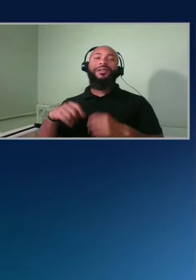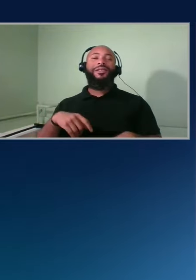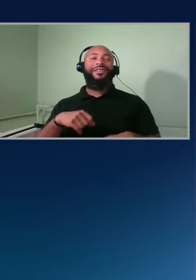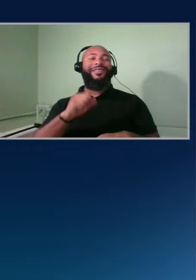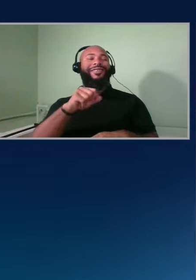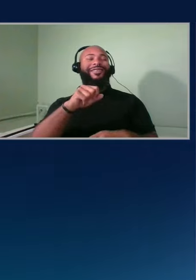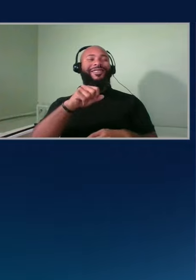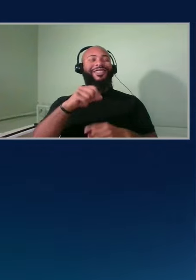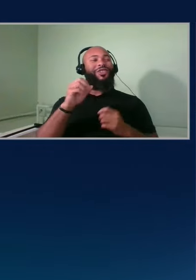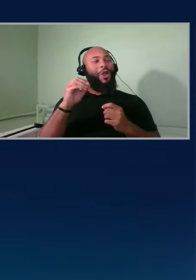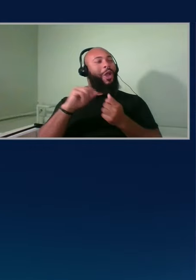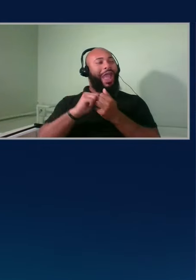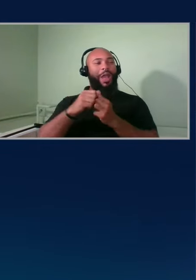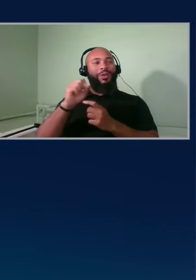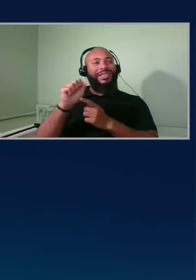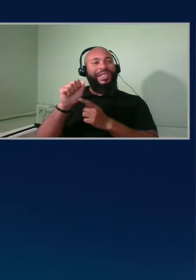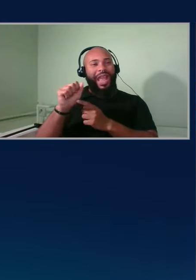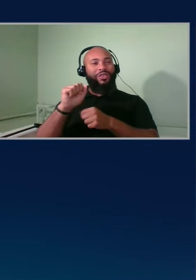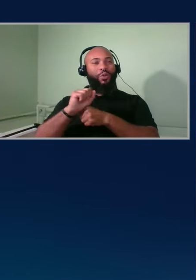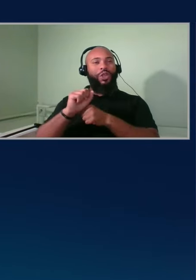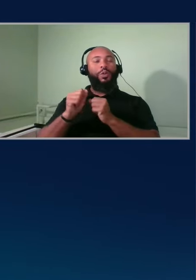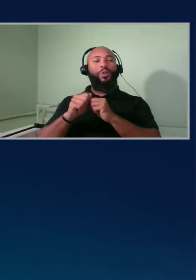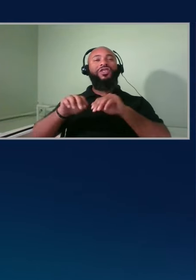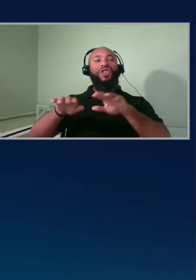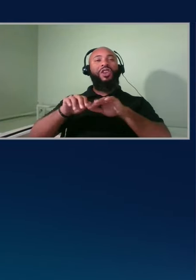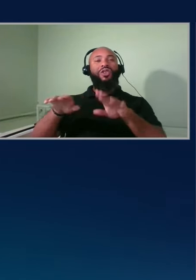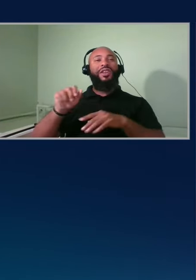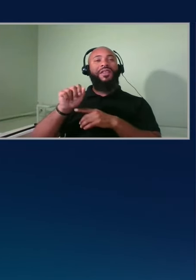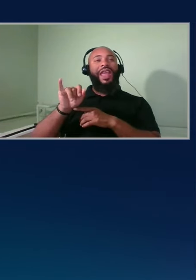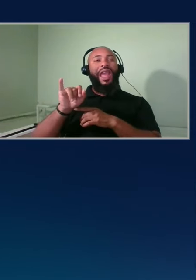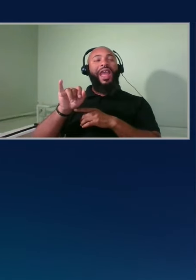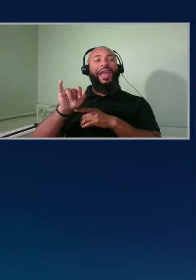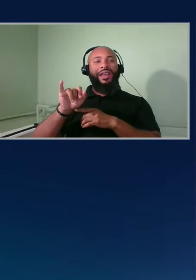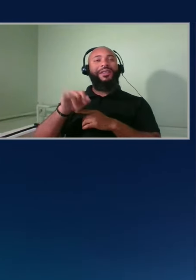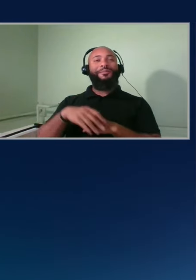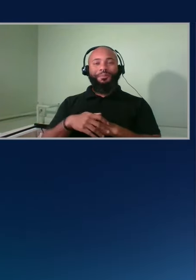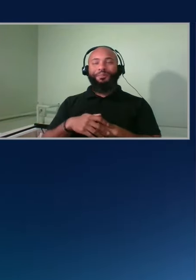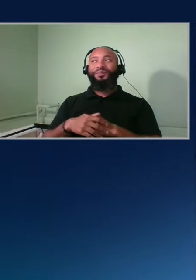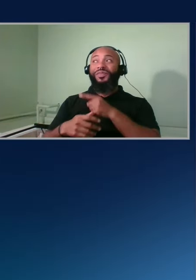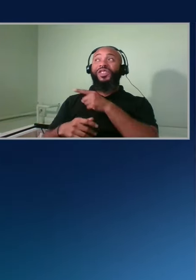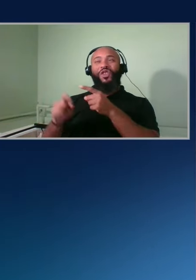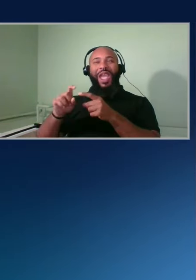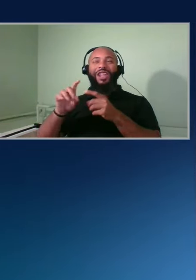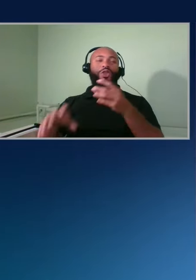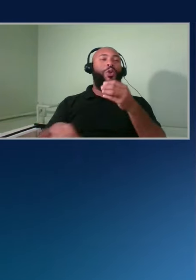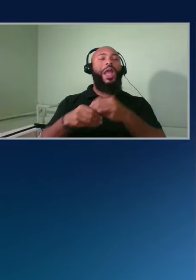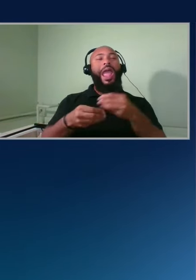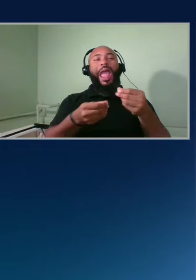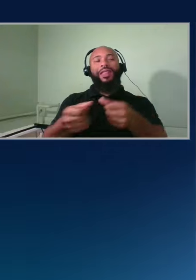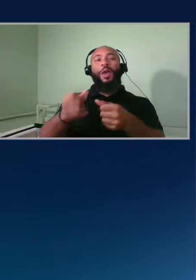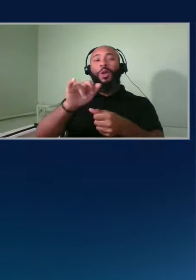How is SaaS working with generative AI? So that's a really good question. You had to put that one in there, didn't you? Always. Yeah.